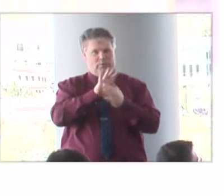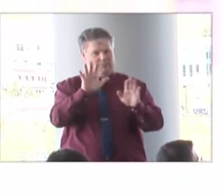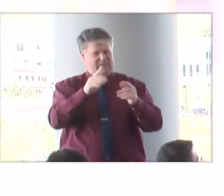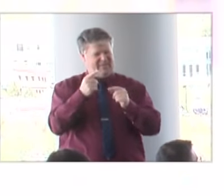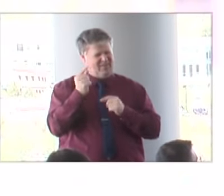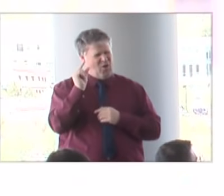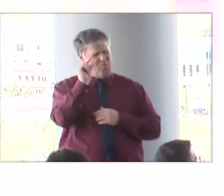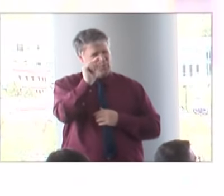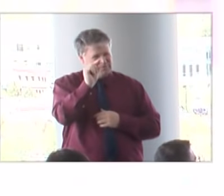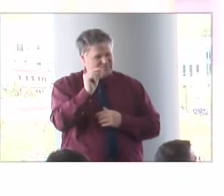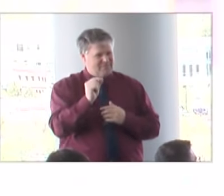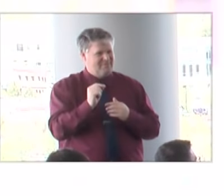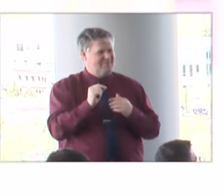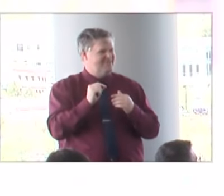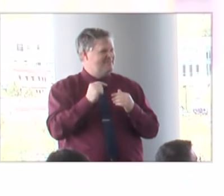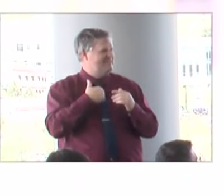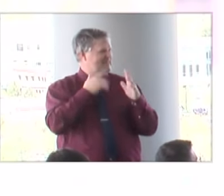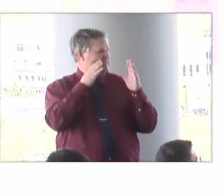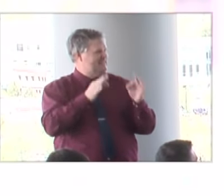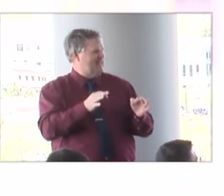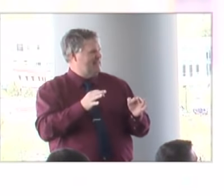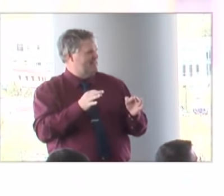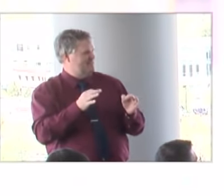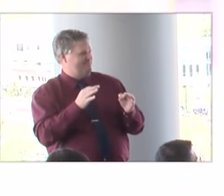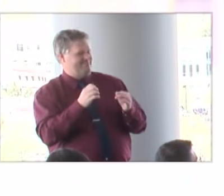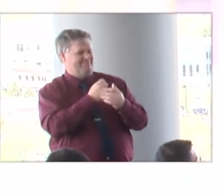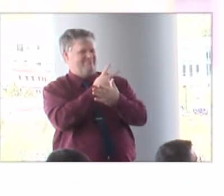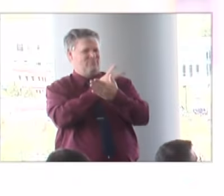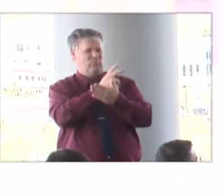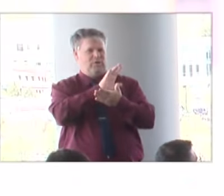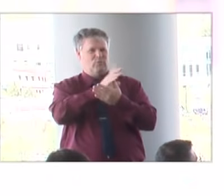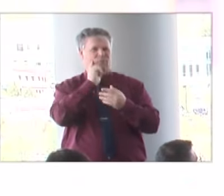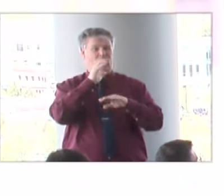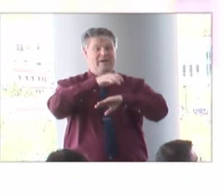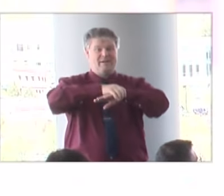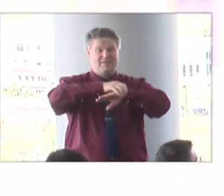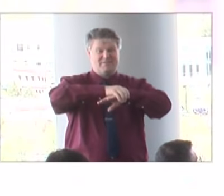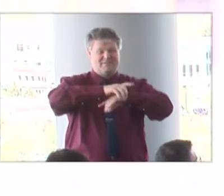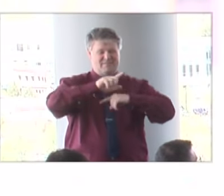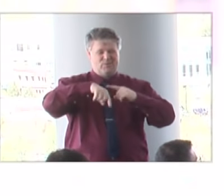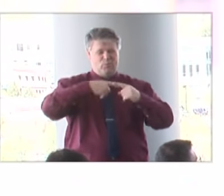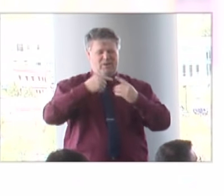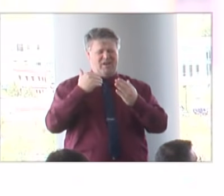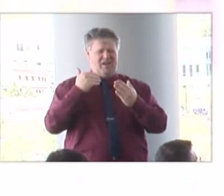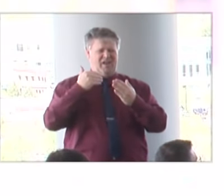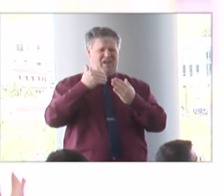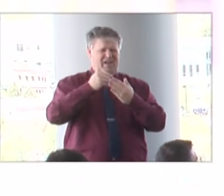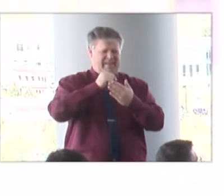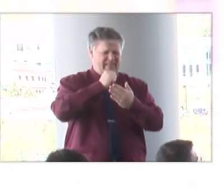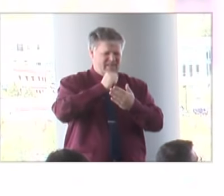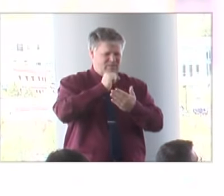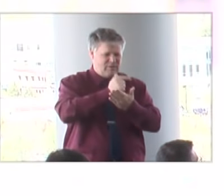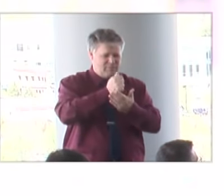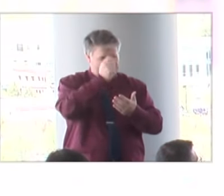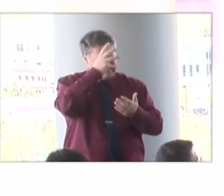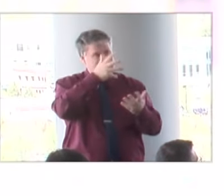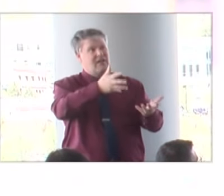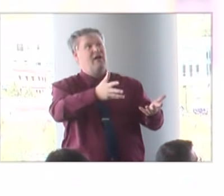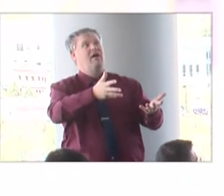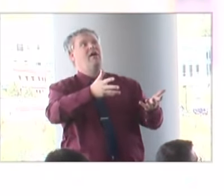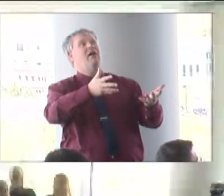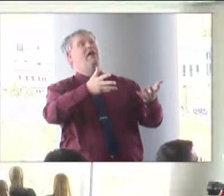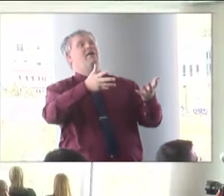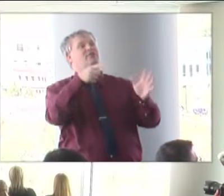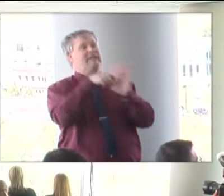Almost. I came close. I decided I was going to go to graduate school in English when I was just about to graduate, and my dad was like, You're killing me